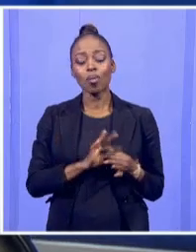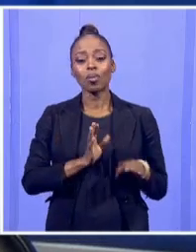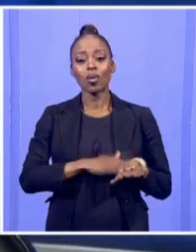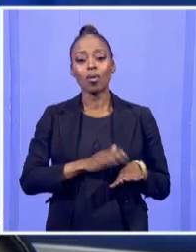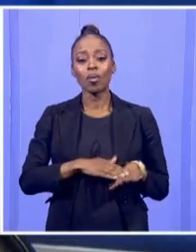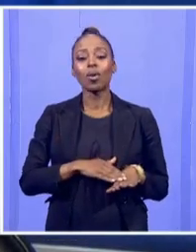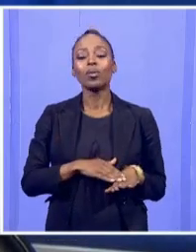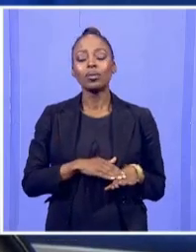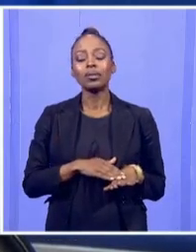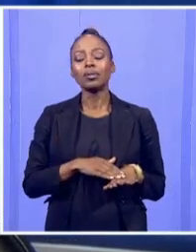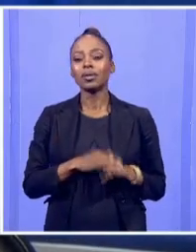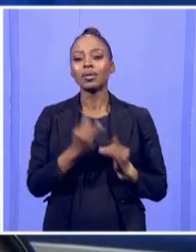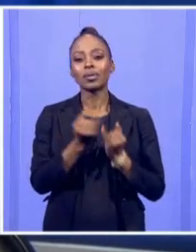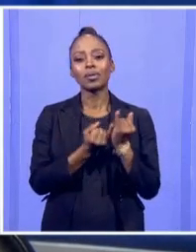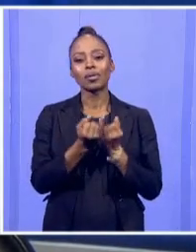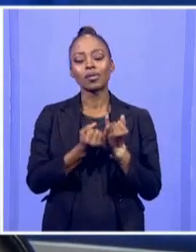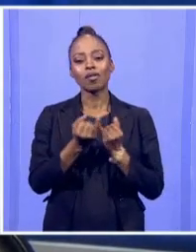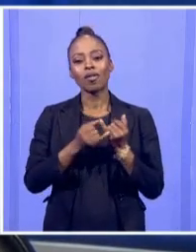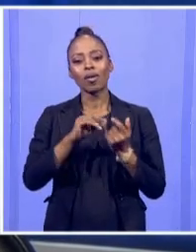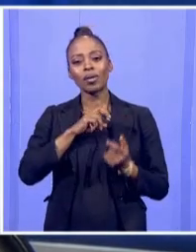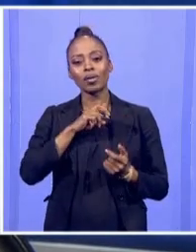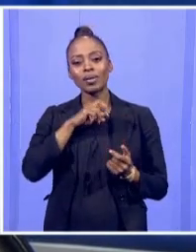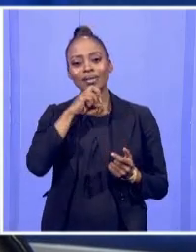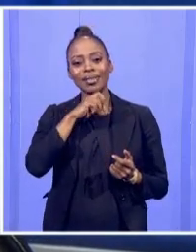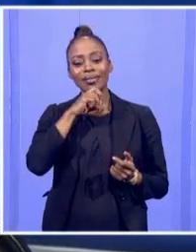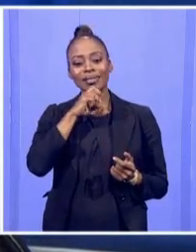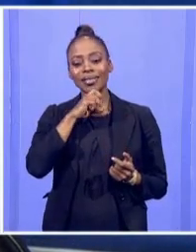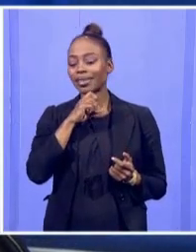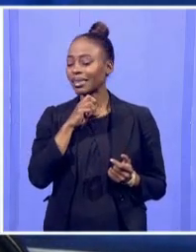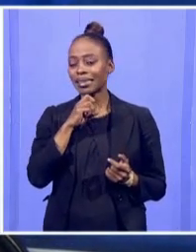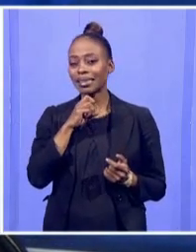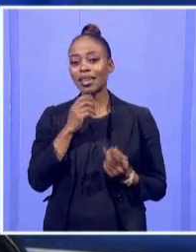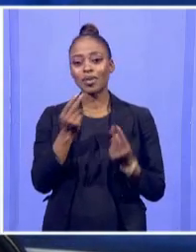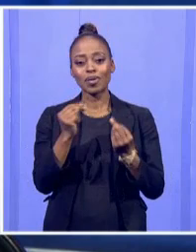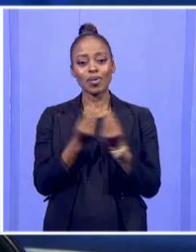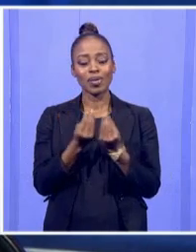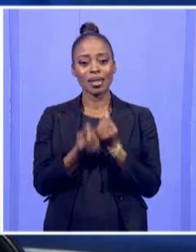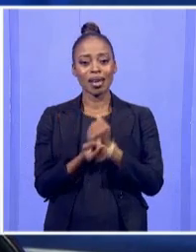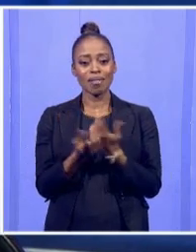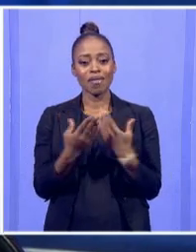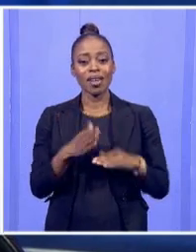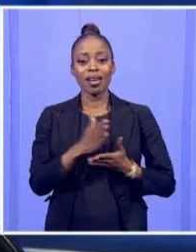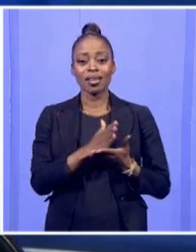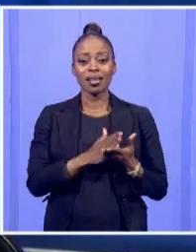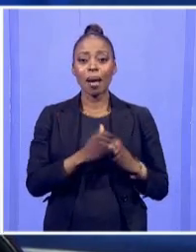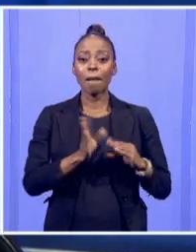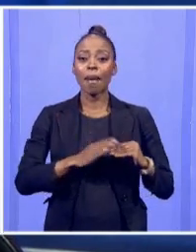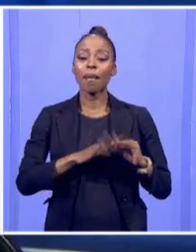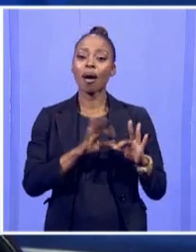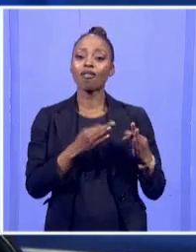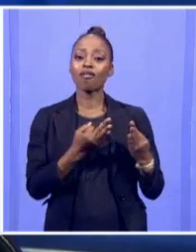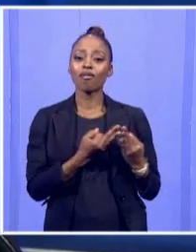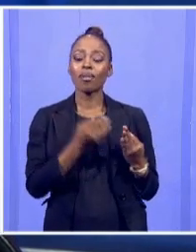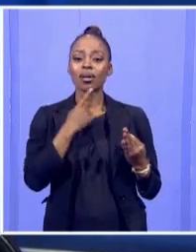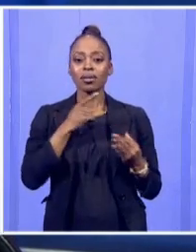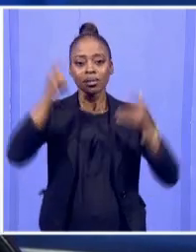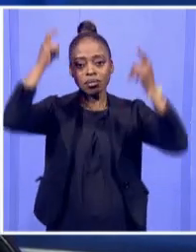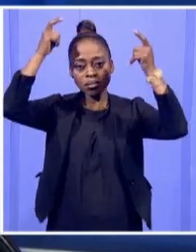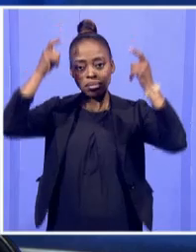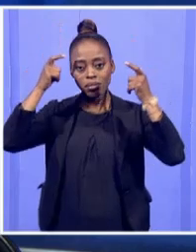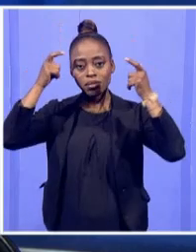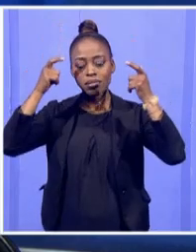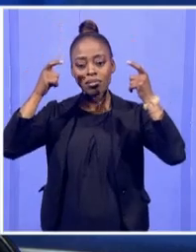The battle for the Balobedu throne has taken another turn as some members of the royal family plan to crown